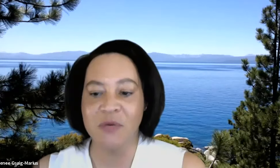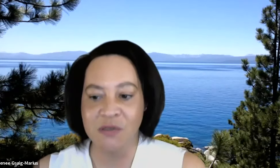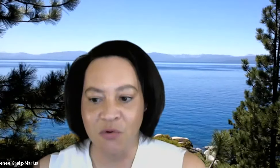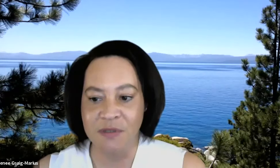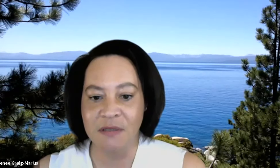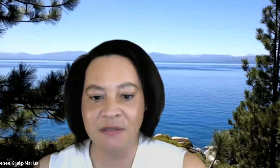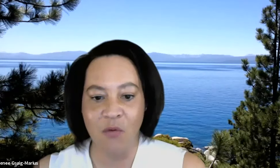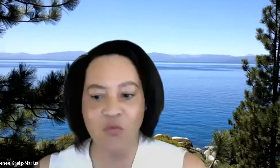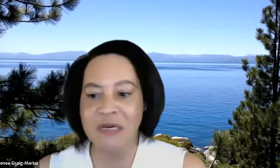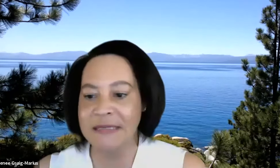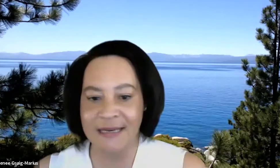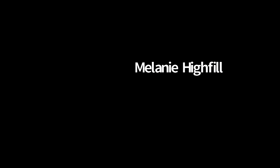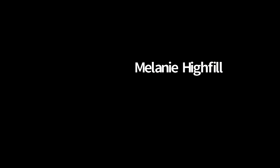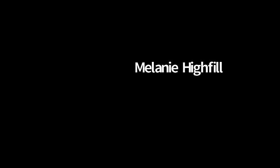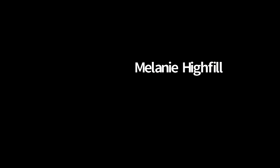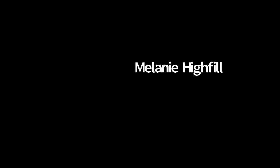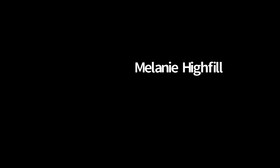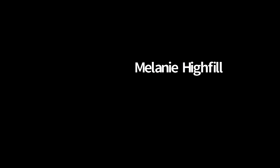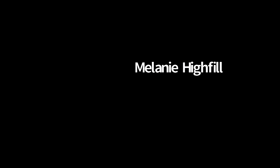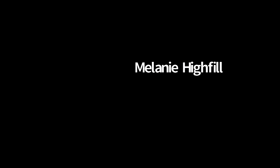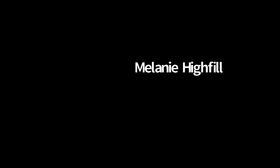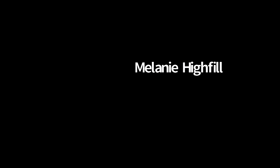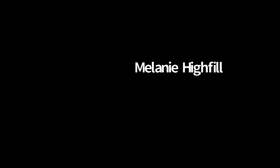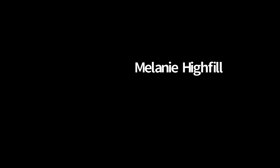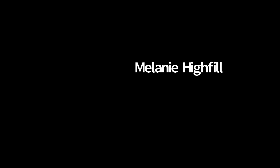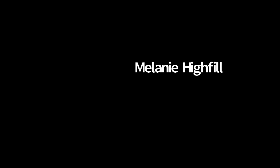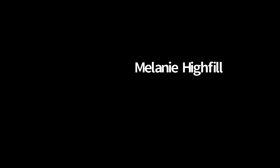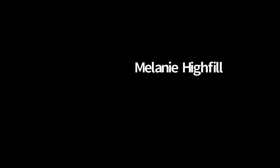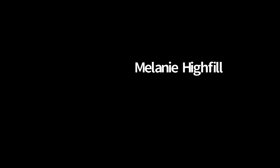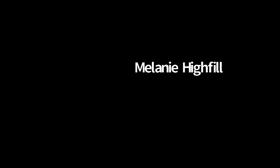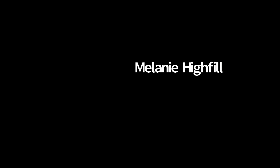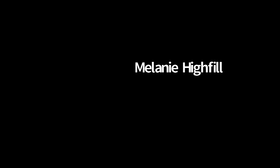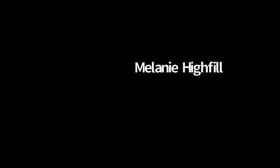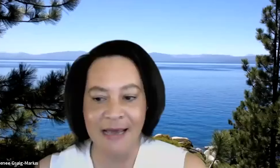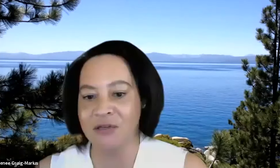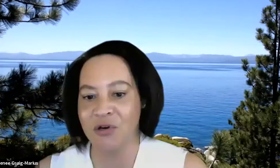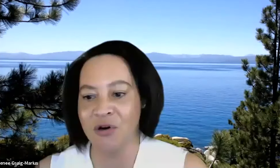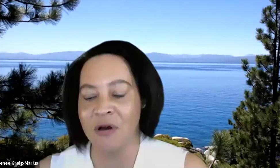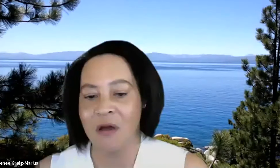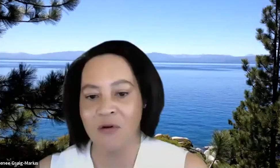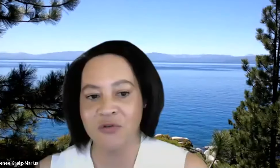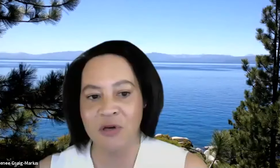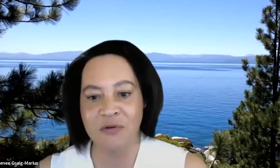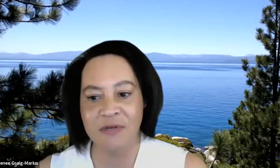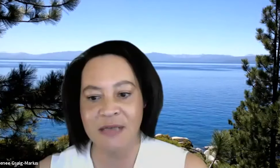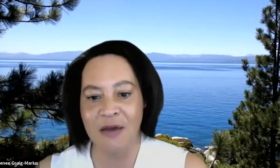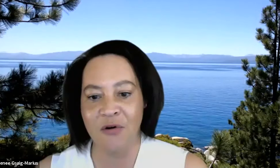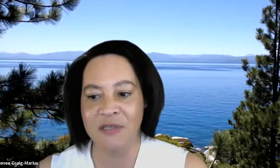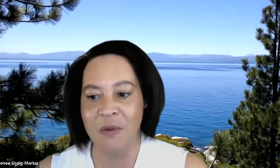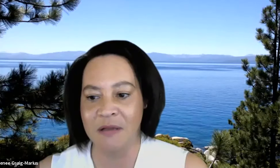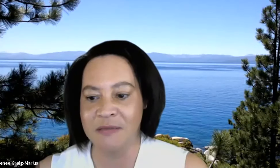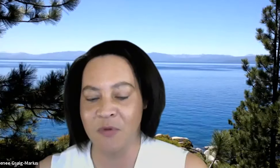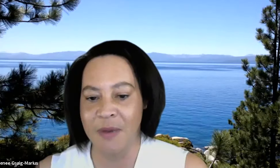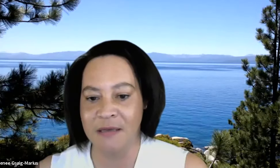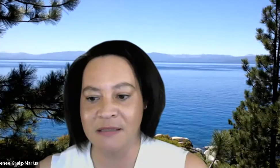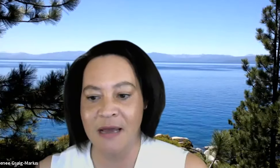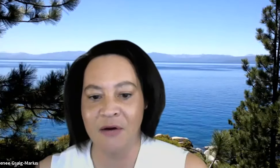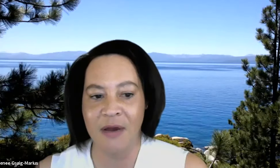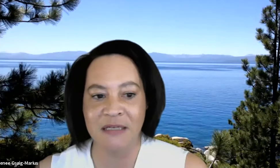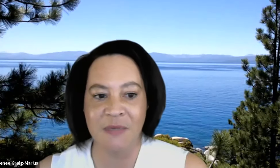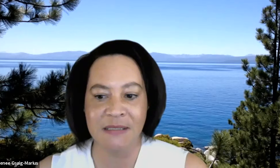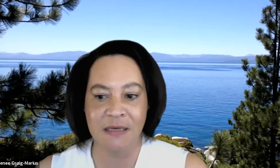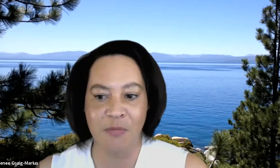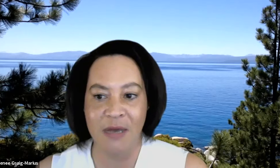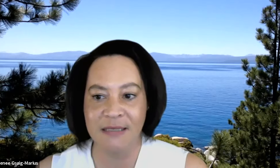those resources. So really excited about that. And with the help of Amanda Tainter, our instructional designer, as well as Rebecca